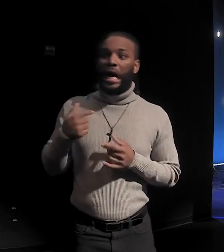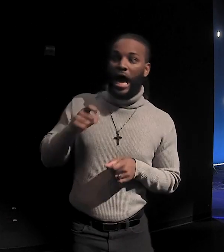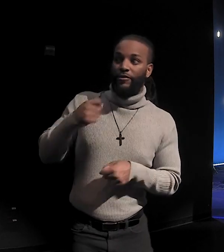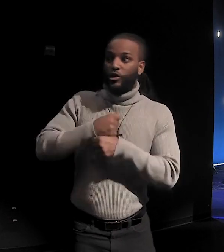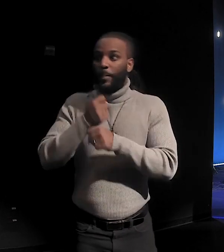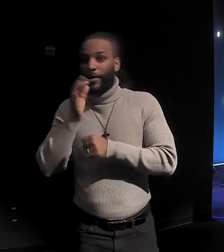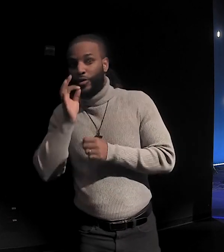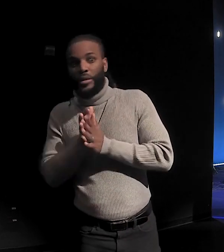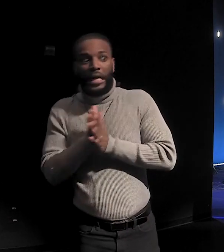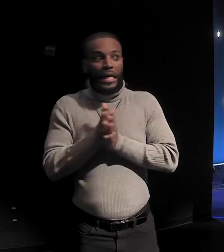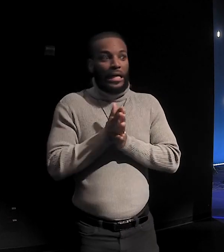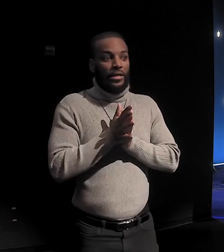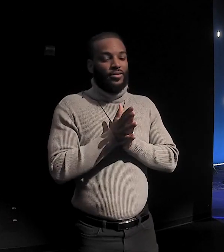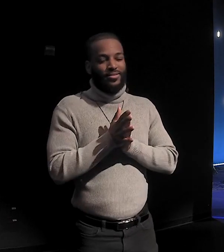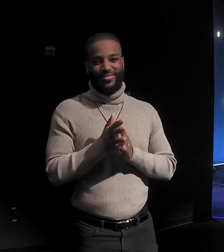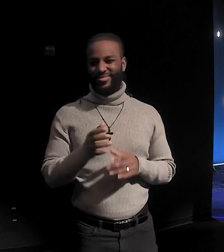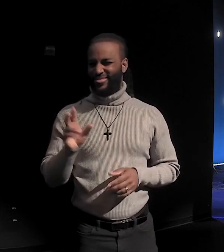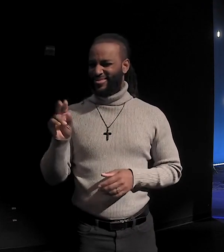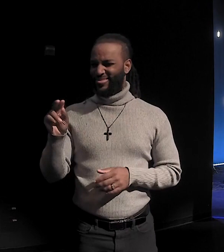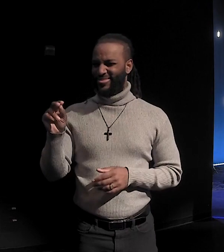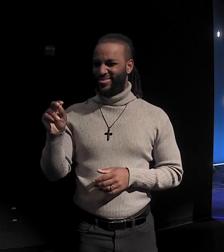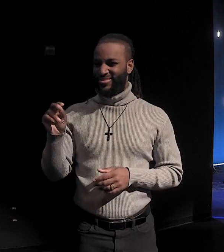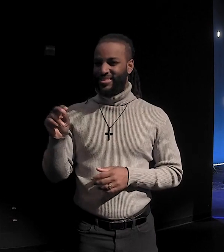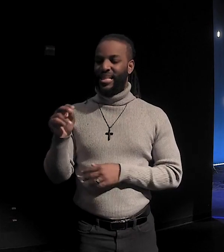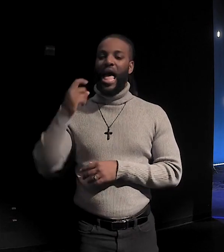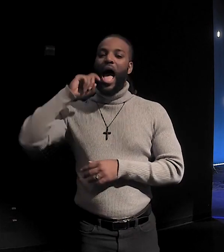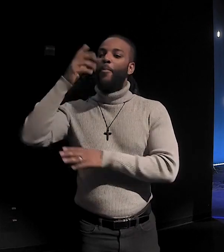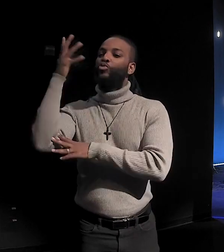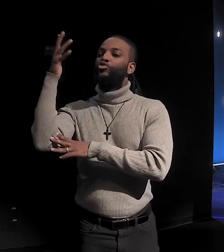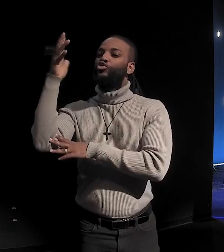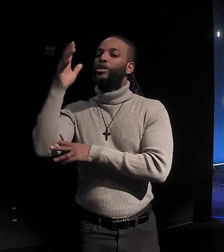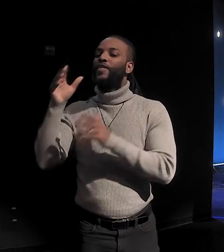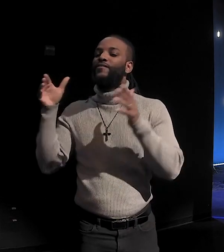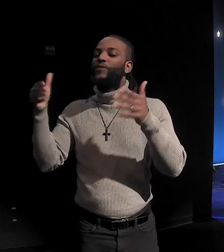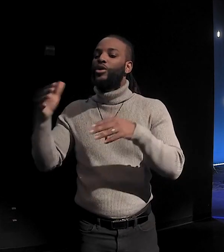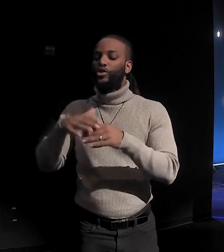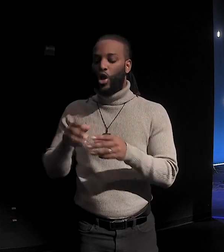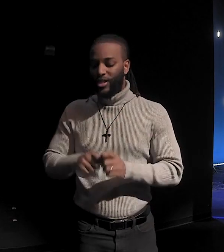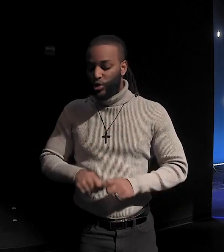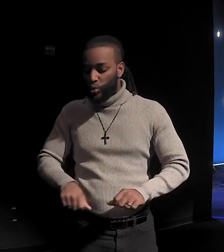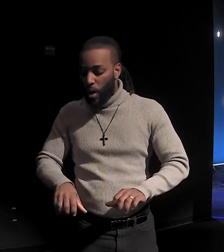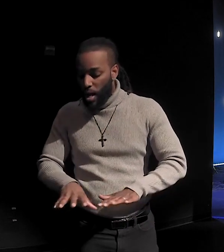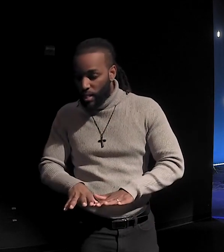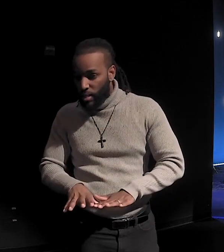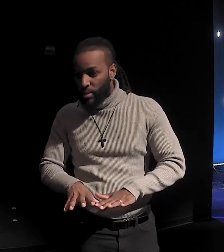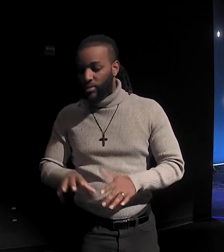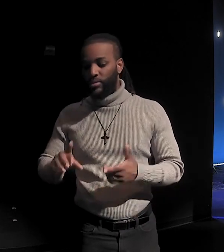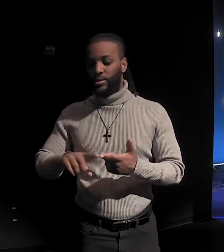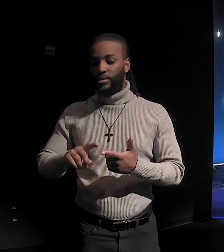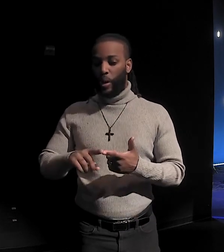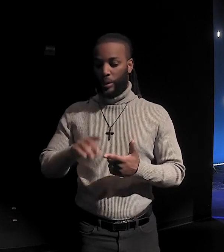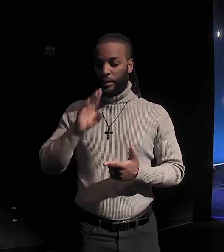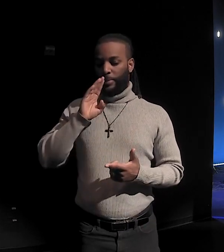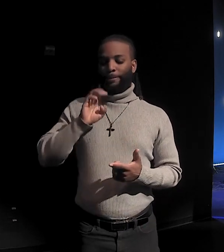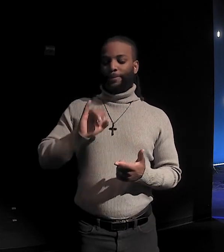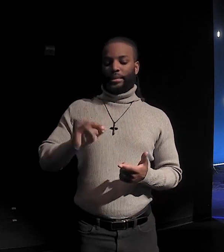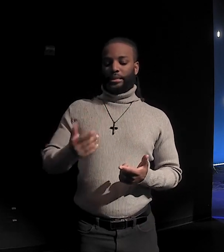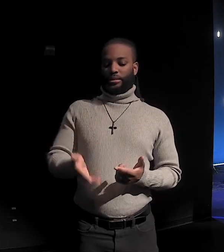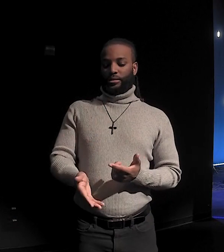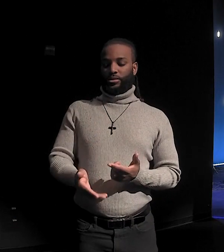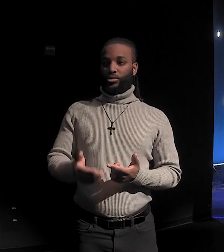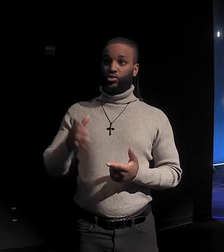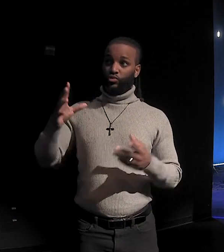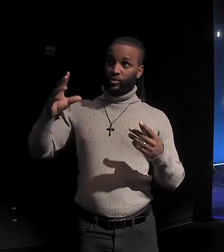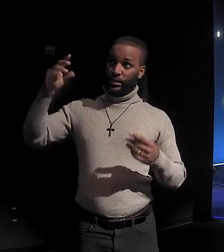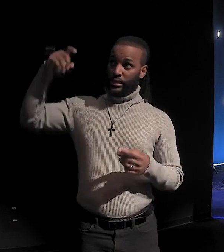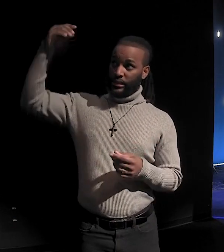fruit, No. An apple tree is focused on the soil. It's focused on being, receiving